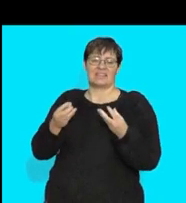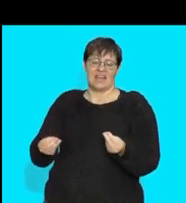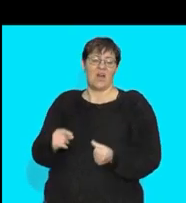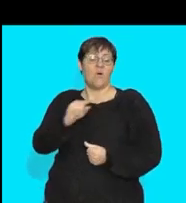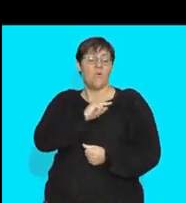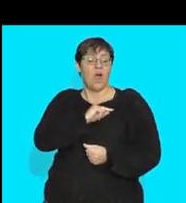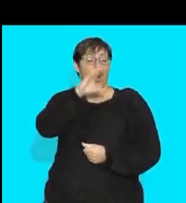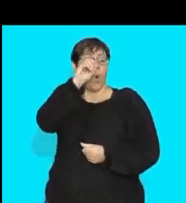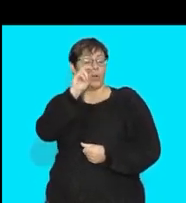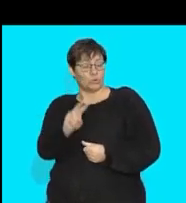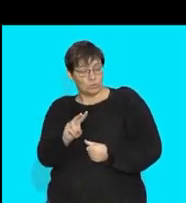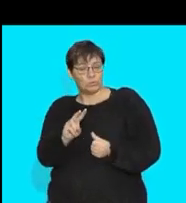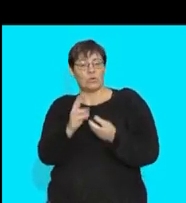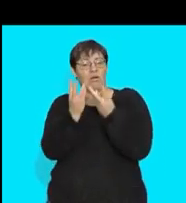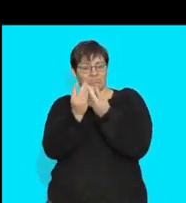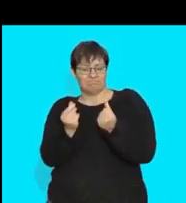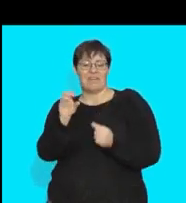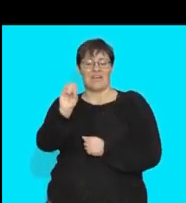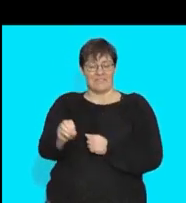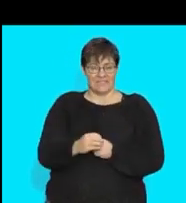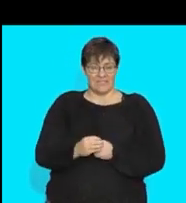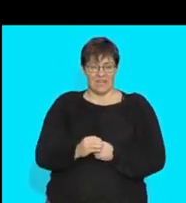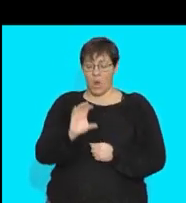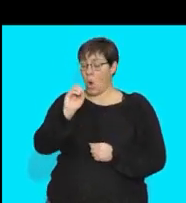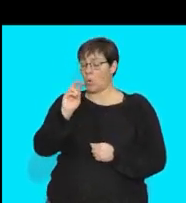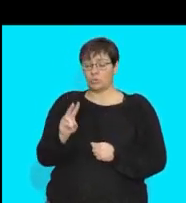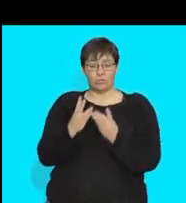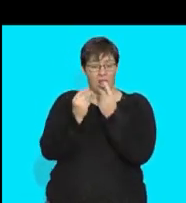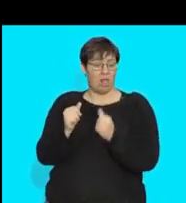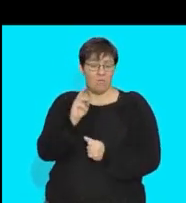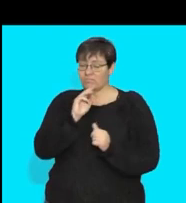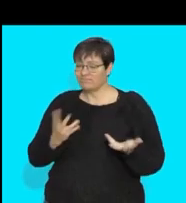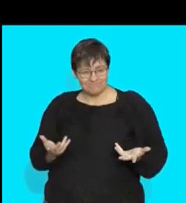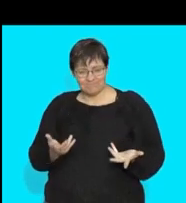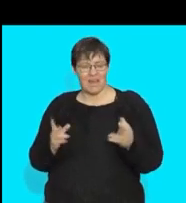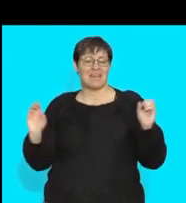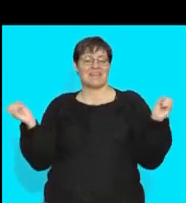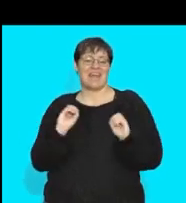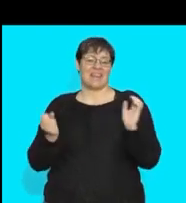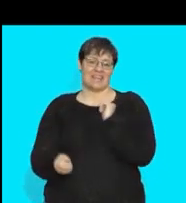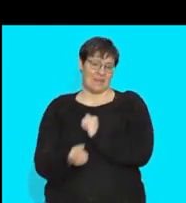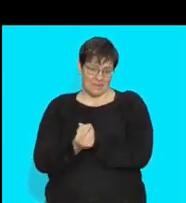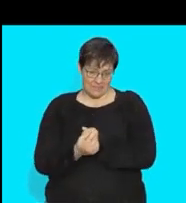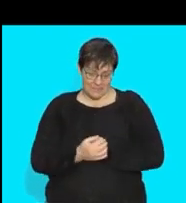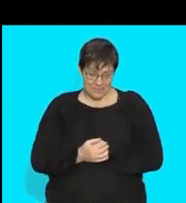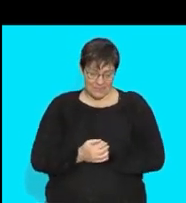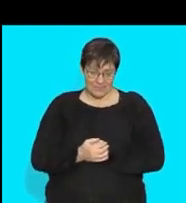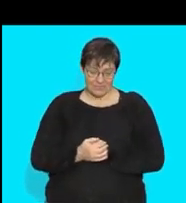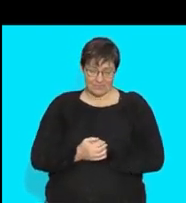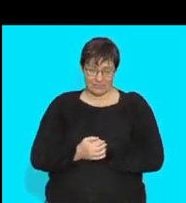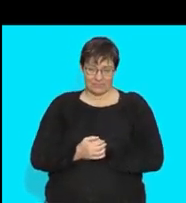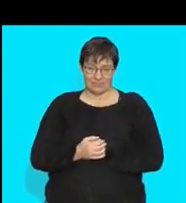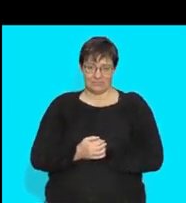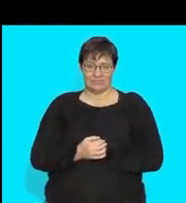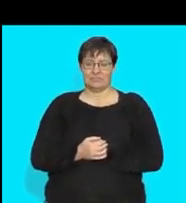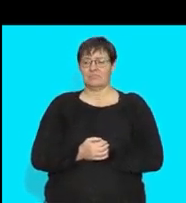to form a solution. If it doesn't form a solution, nothing is going to happen. Okay,